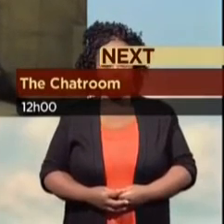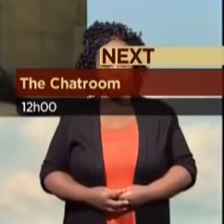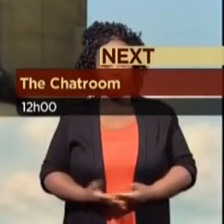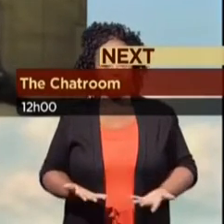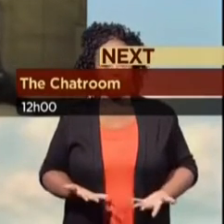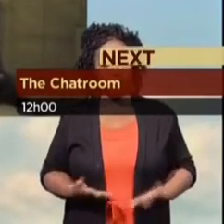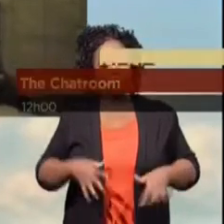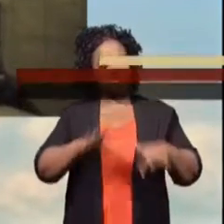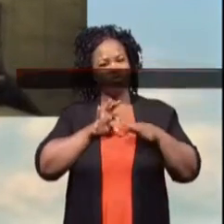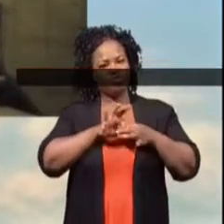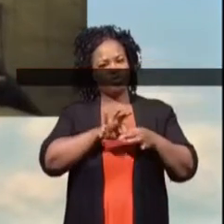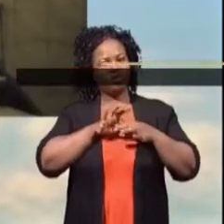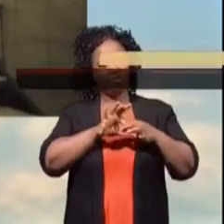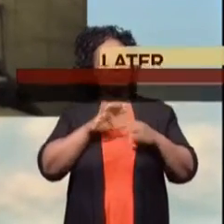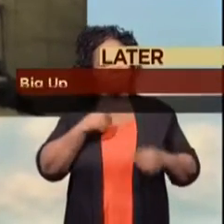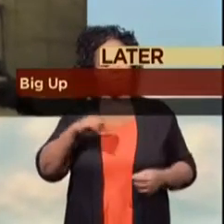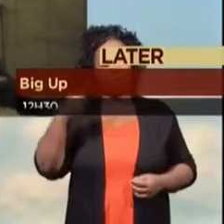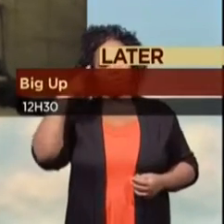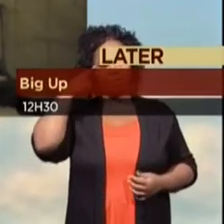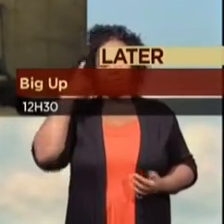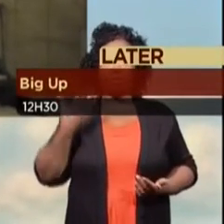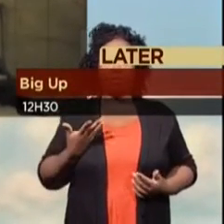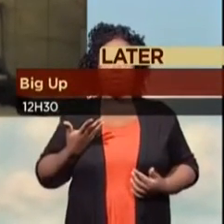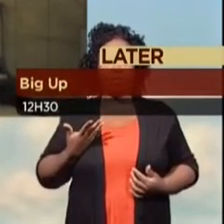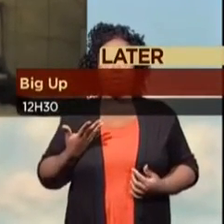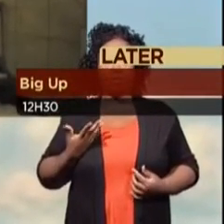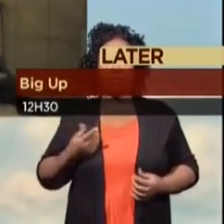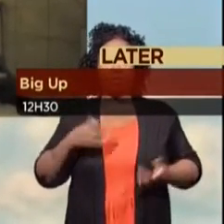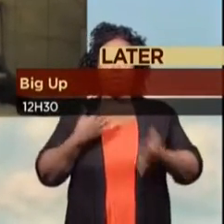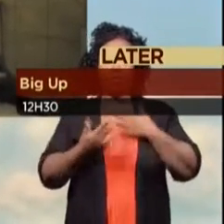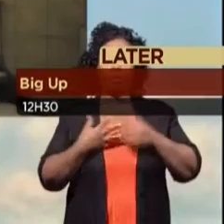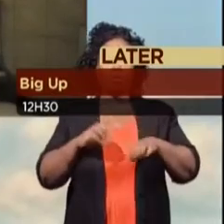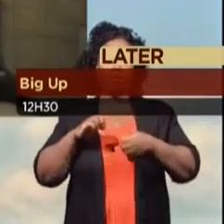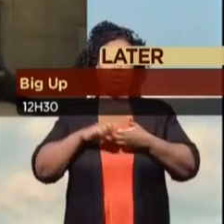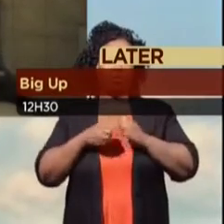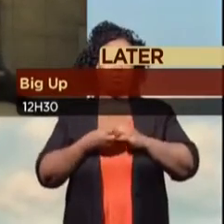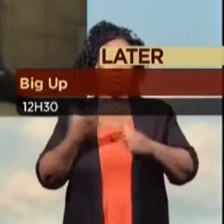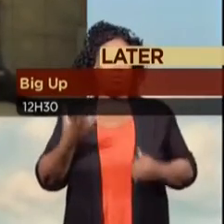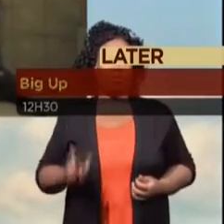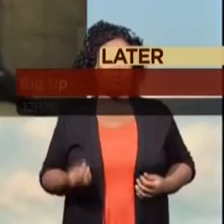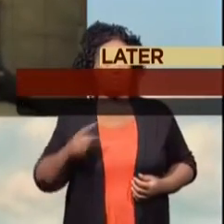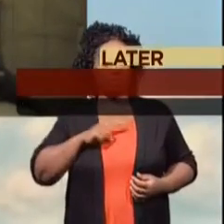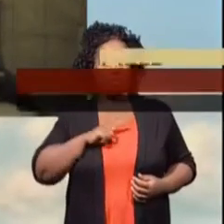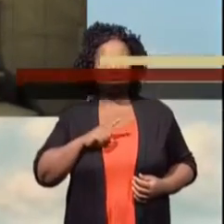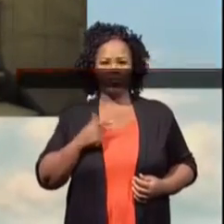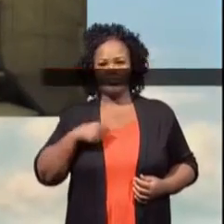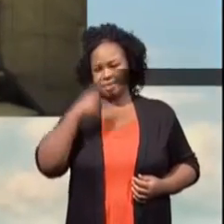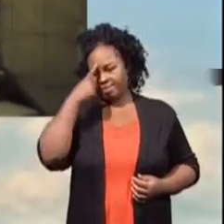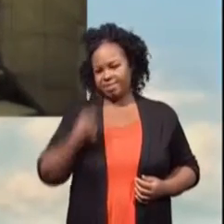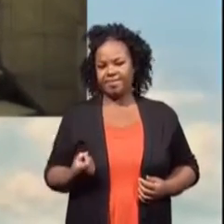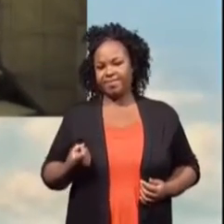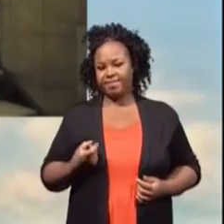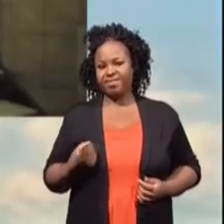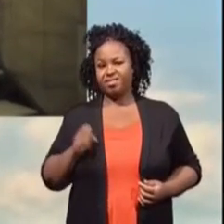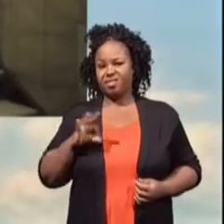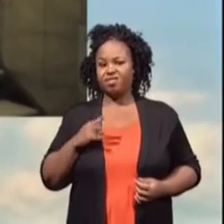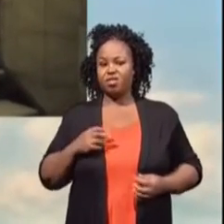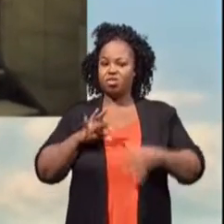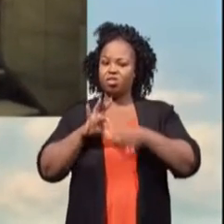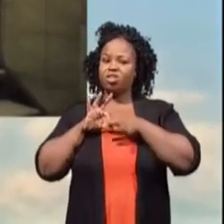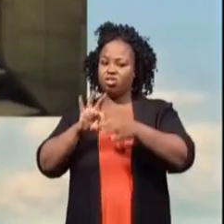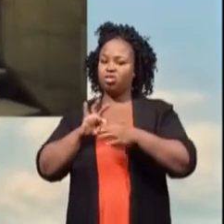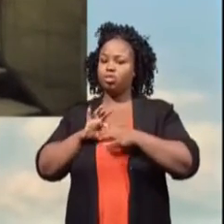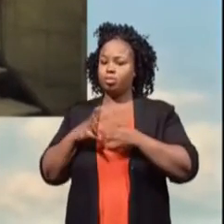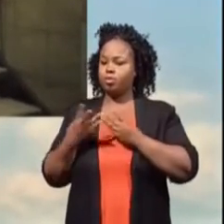Yeah, like in a relationship, I don't think Nkabali any problem because like I believe like muso okile